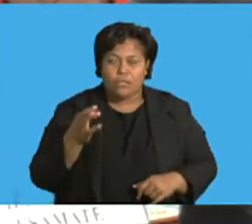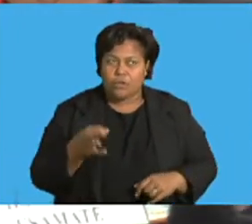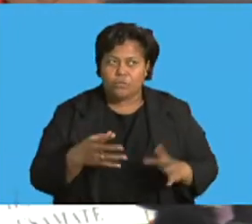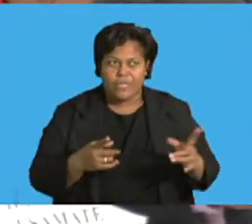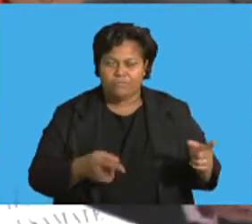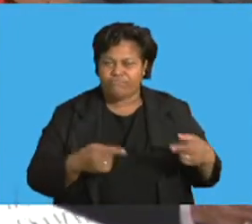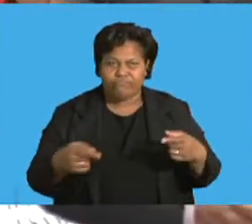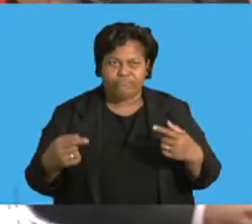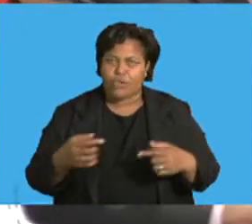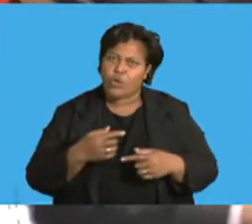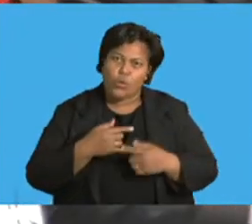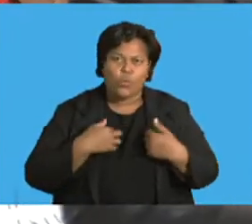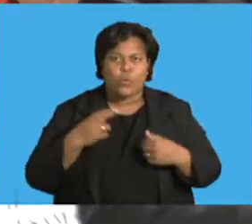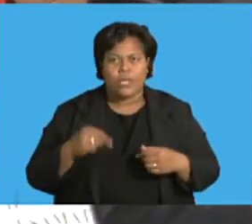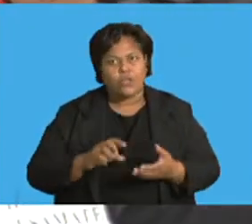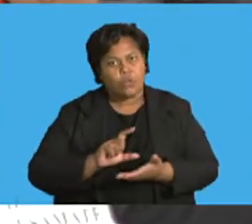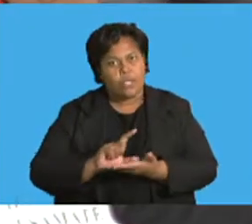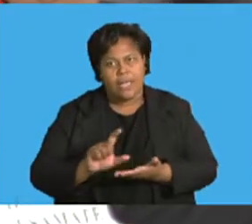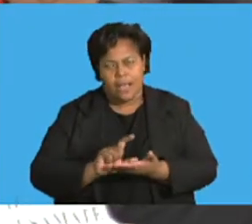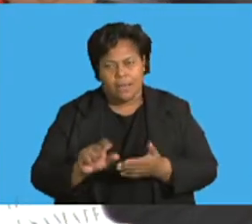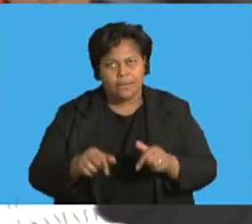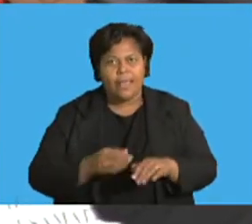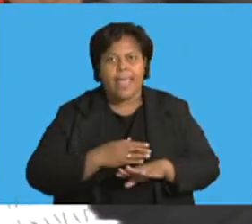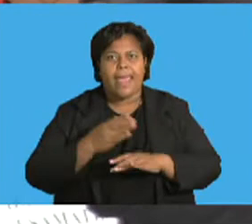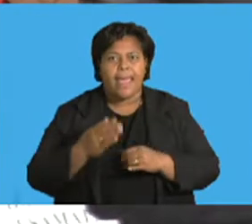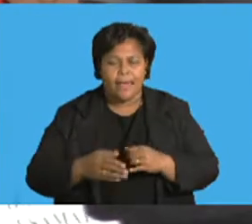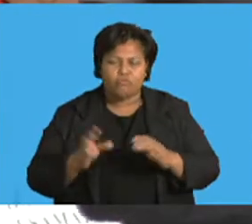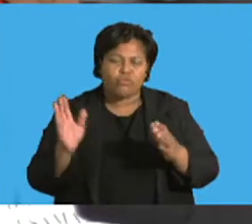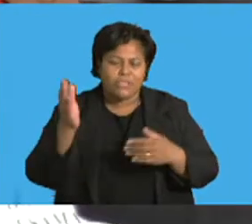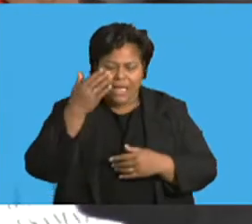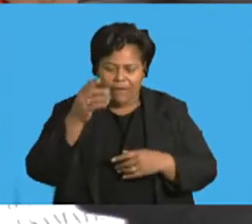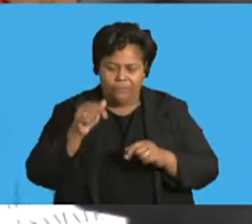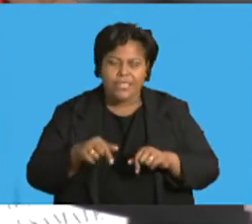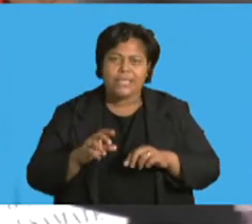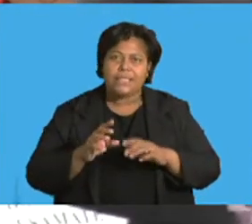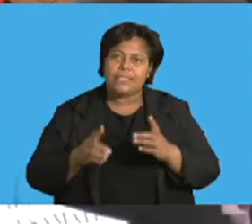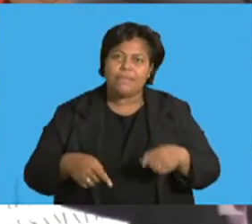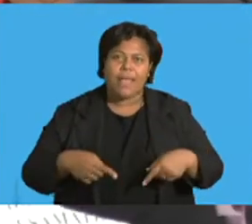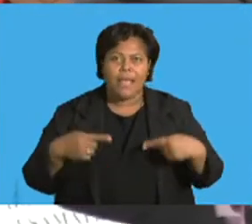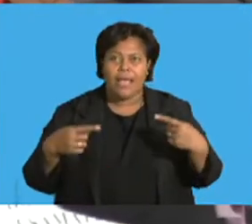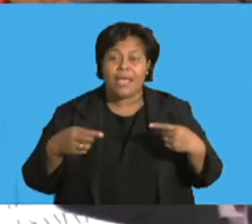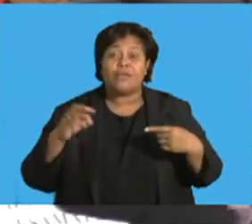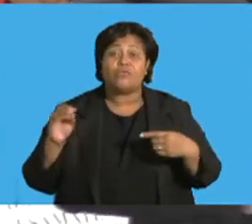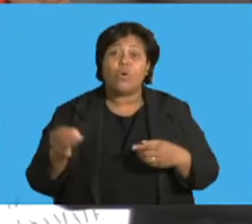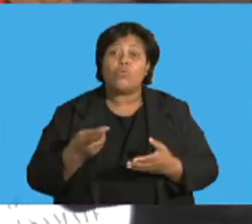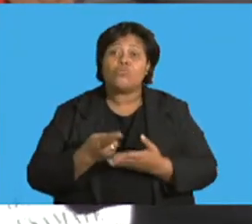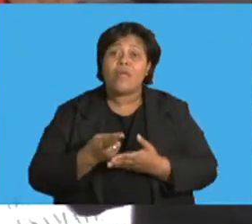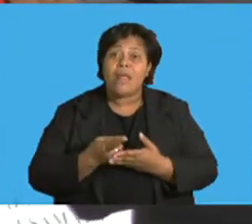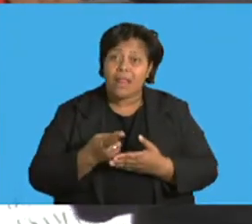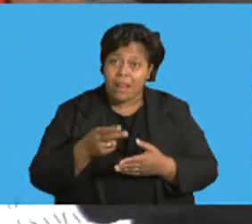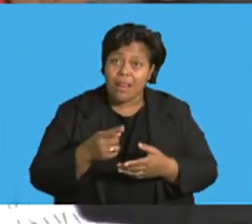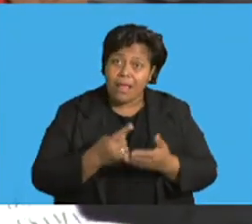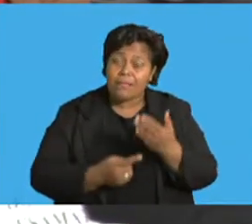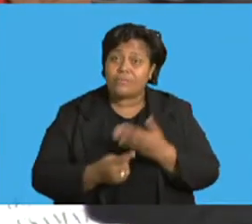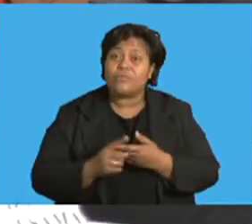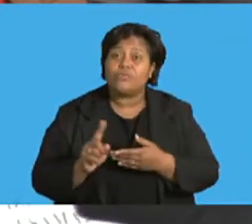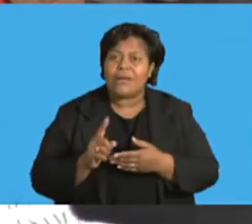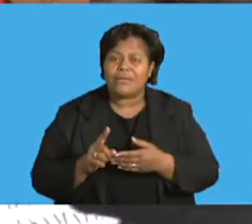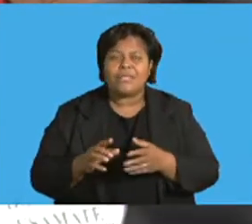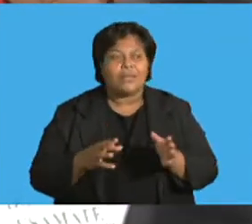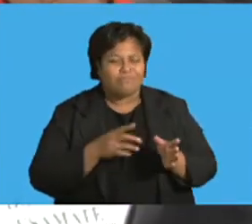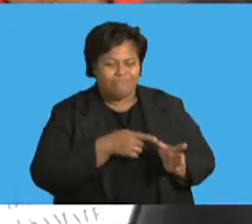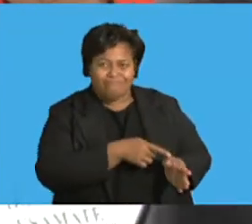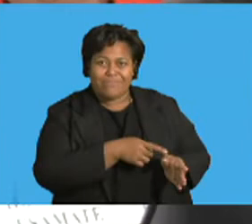these debates with clear hands, Mr. Speaker, sir. So the reality of the matter is, Mr. Speaker, sir, that the intention was there.